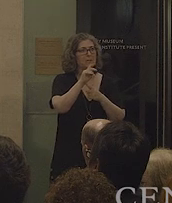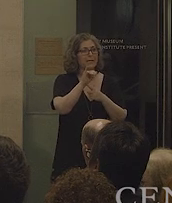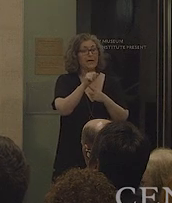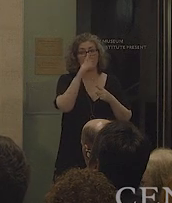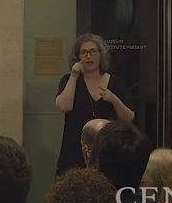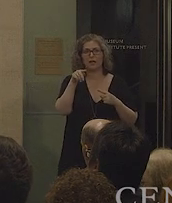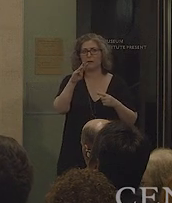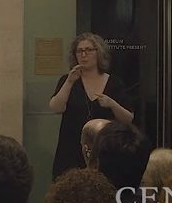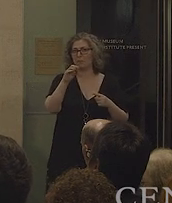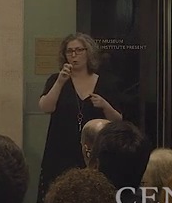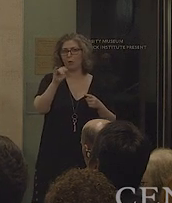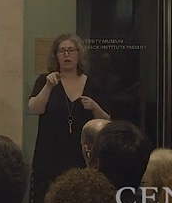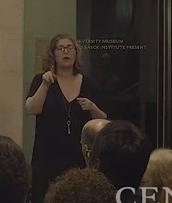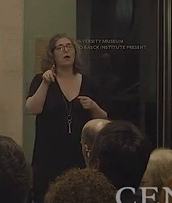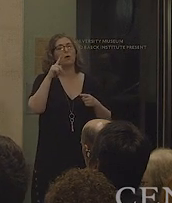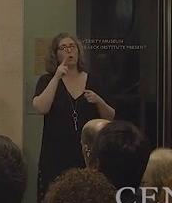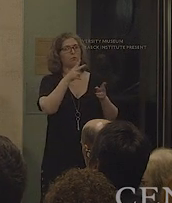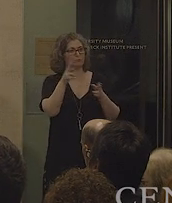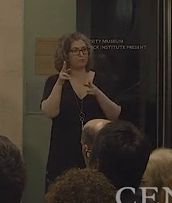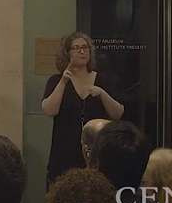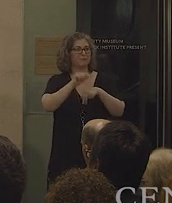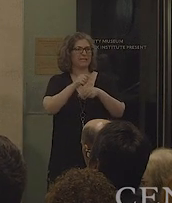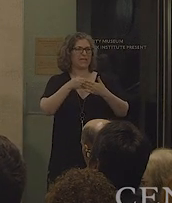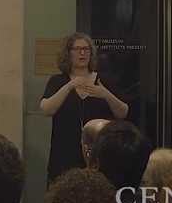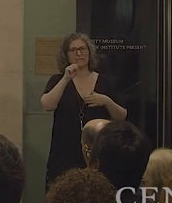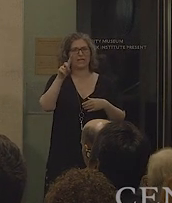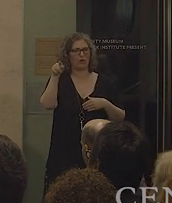Poway, who shot up the synagogue near San Diego,